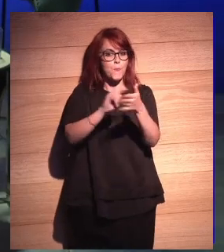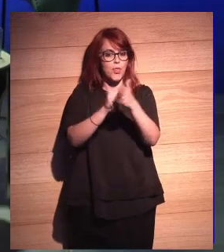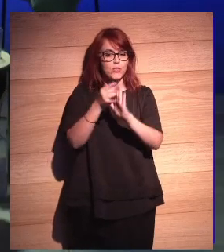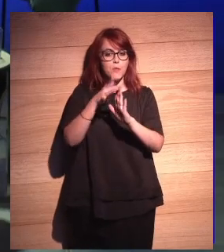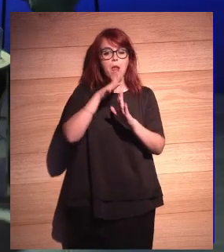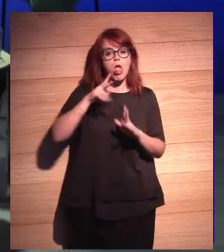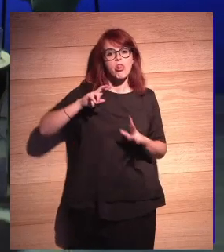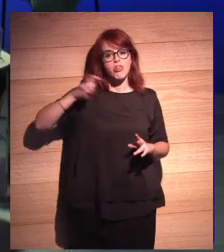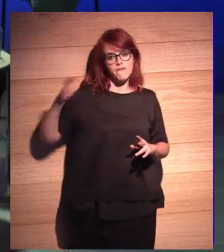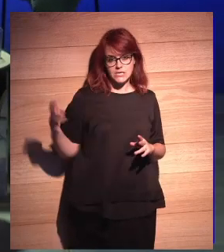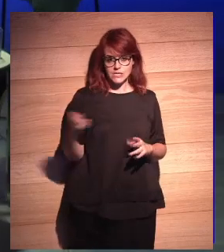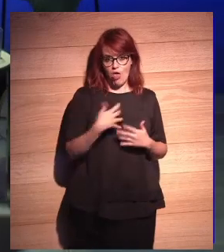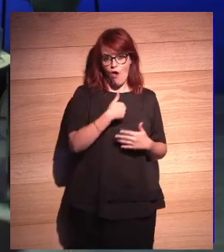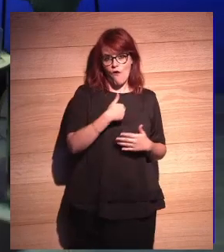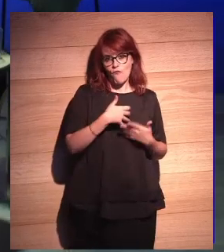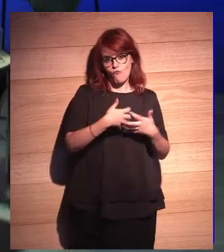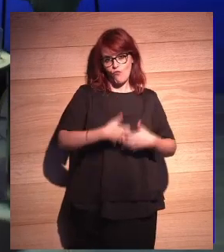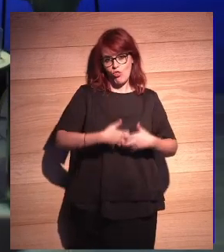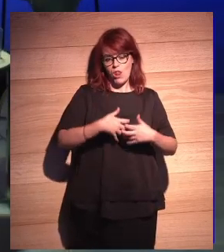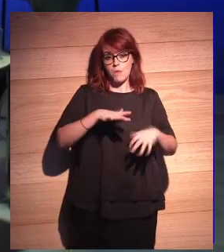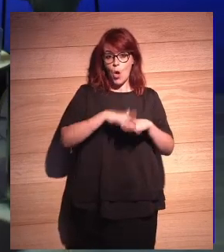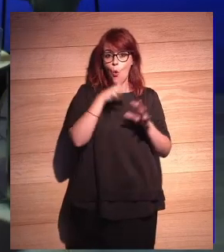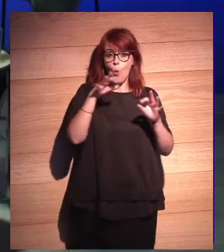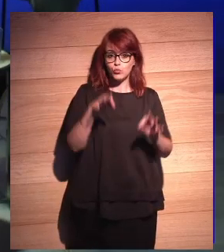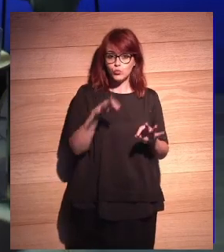within the context of a project for